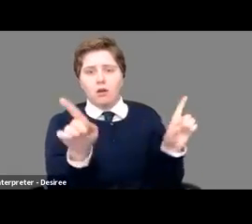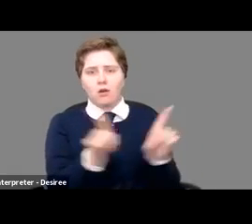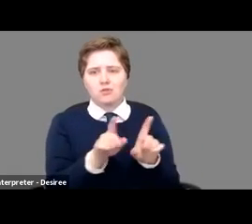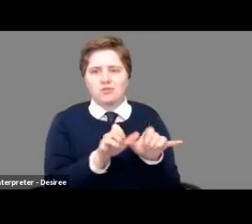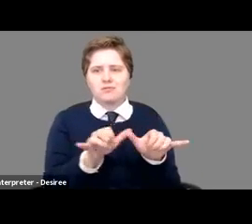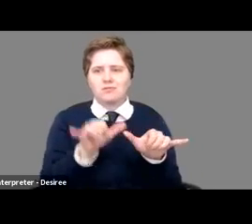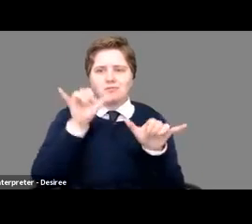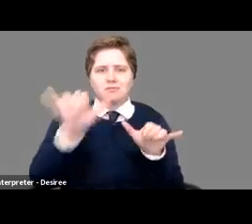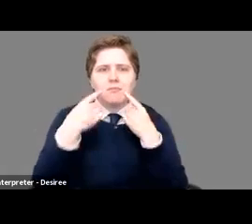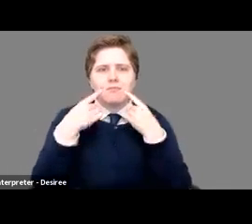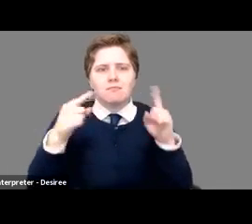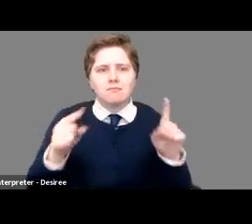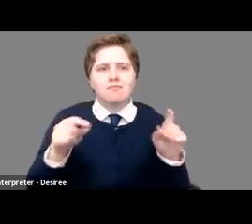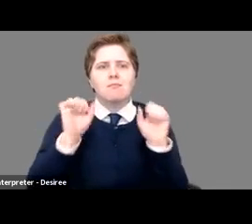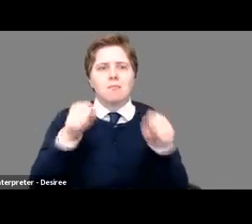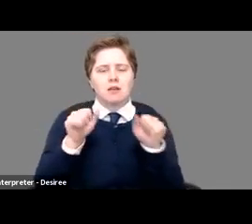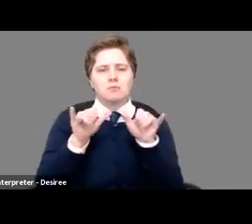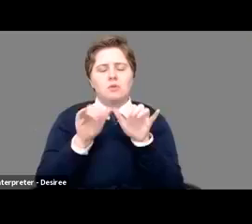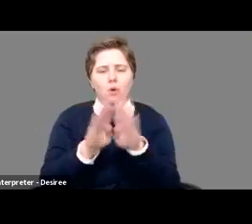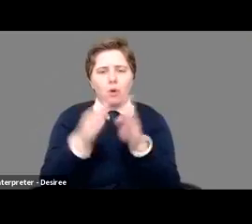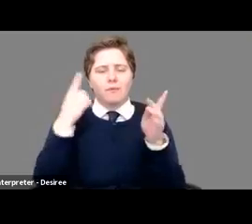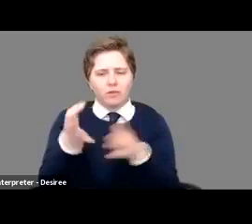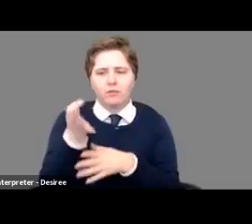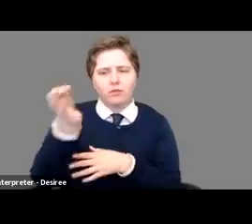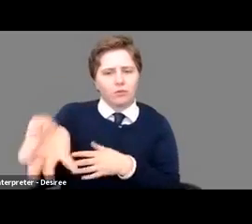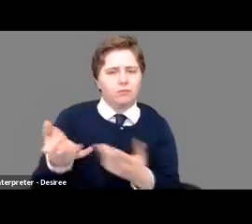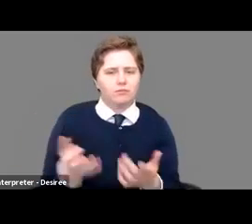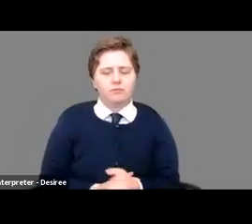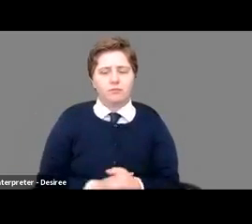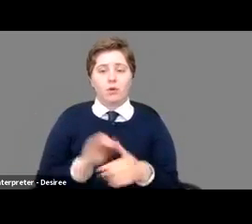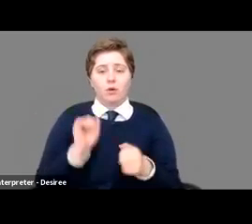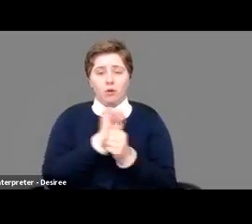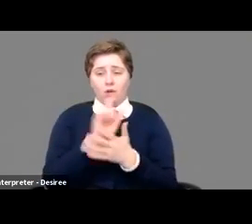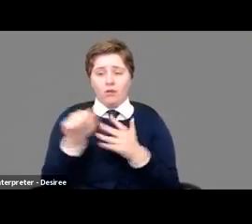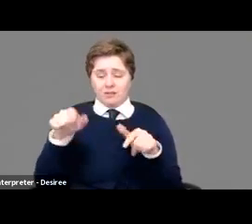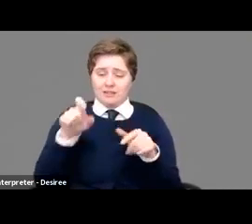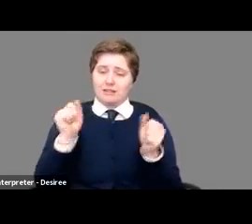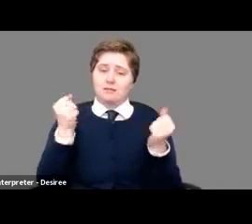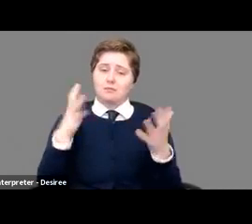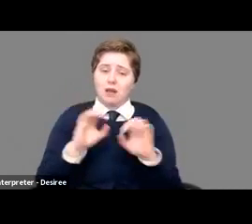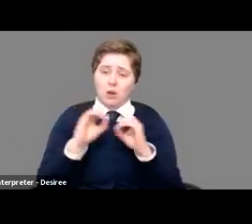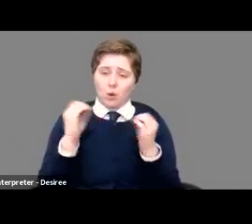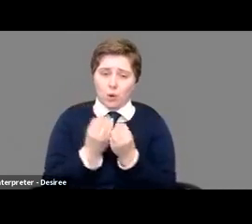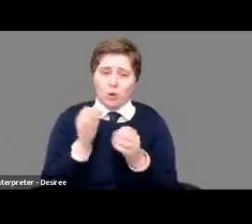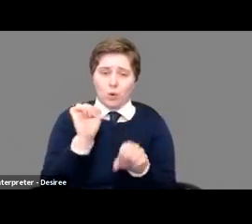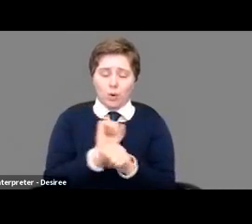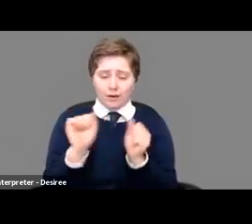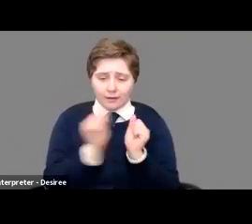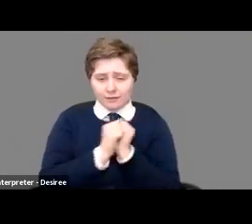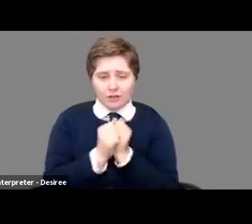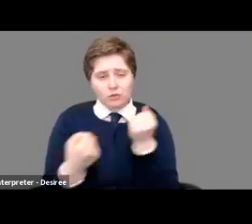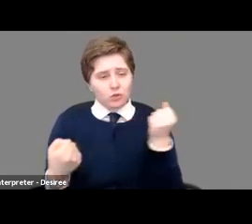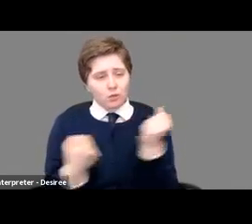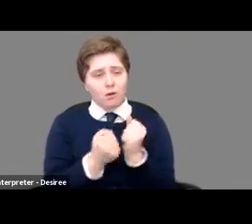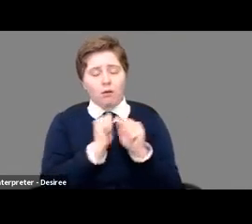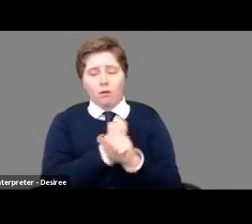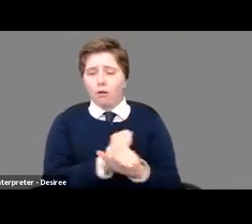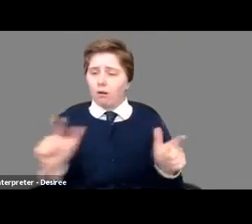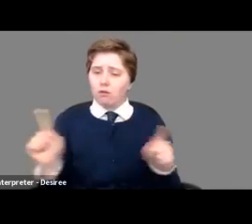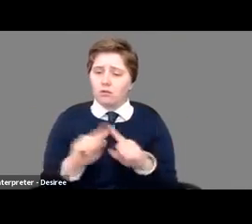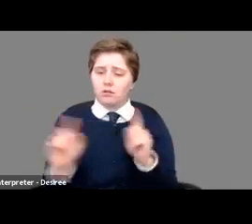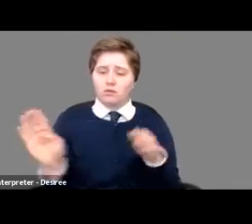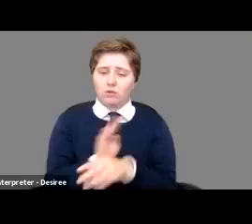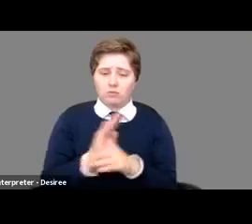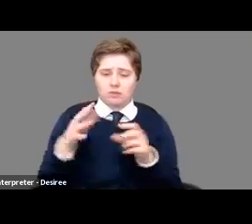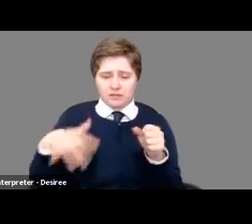in the future. To do this and more, will take many organizations working together to support all businesses in the